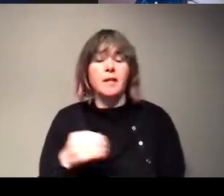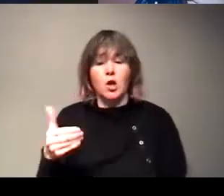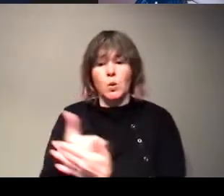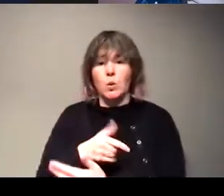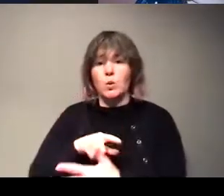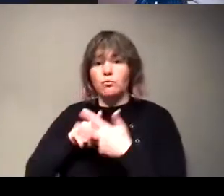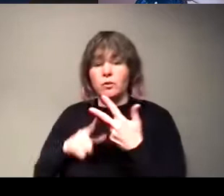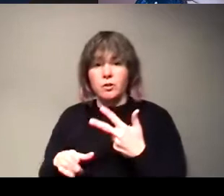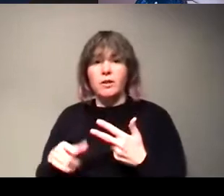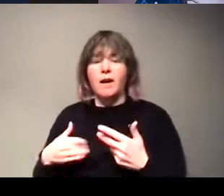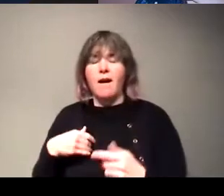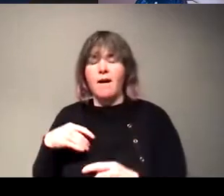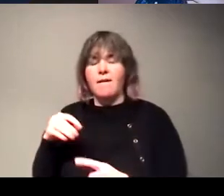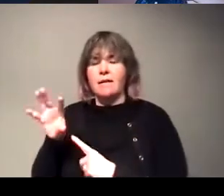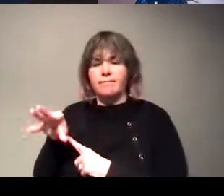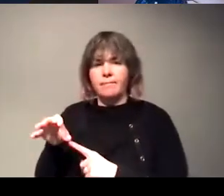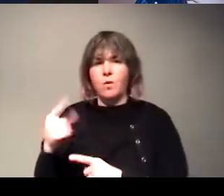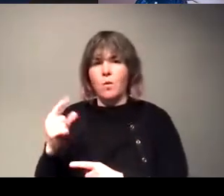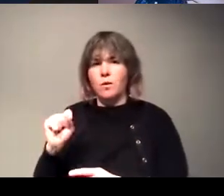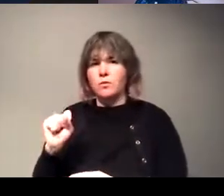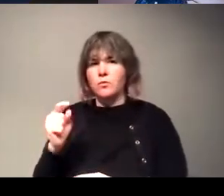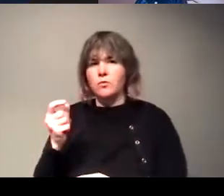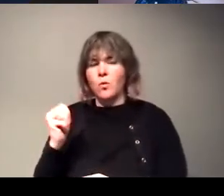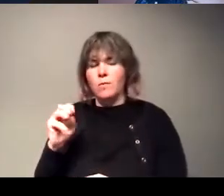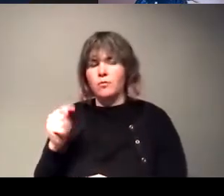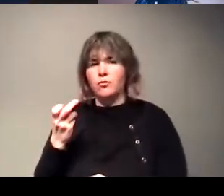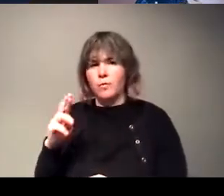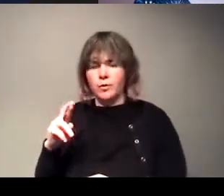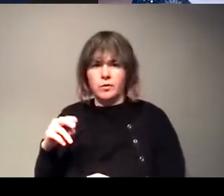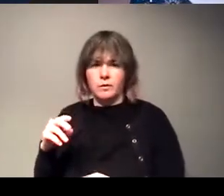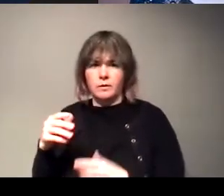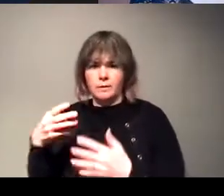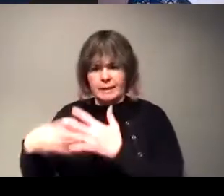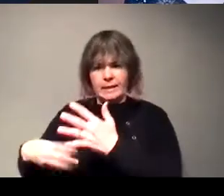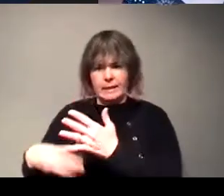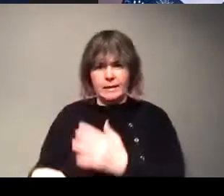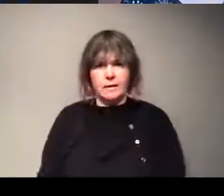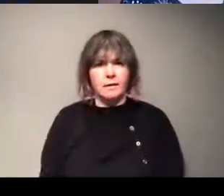there's also a scene where one of the stormtroopers is bleeding. And